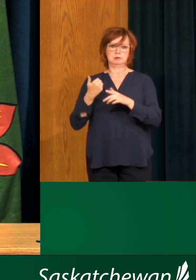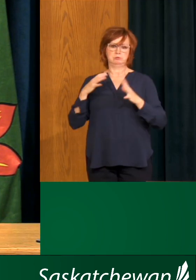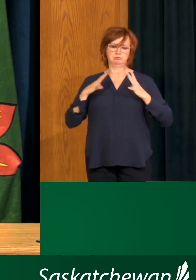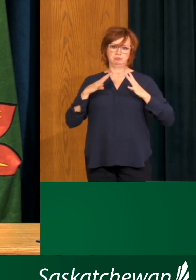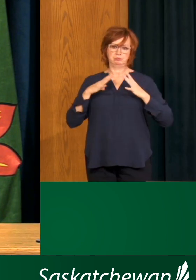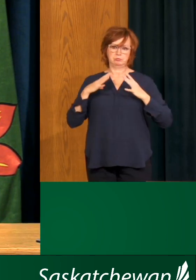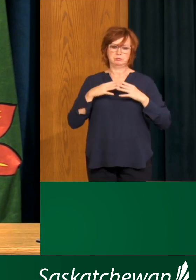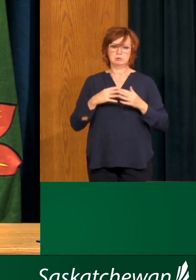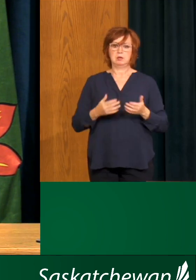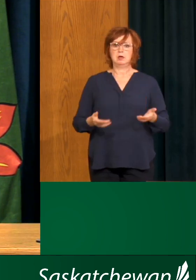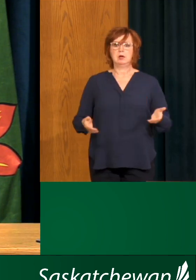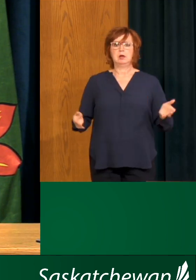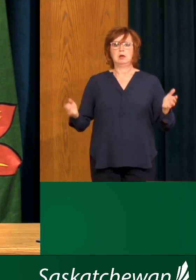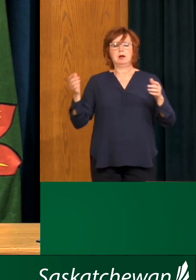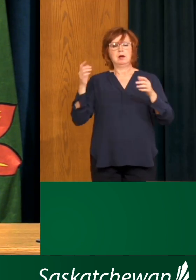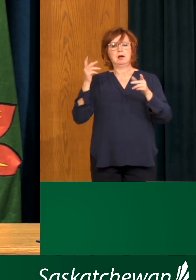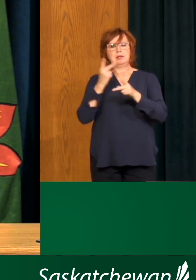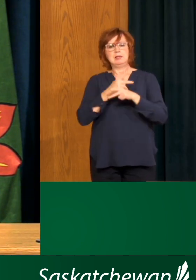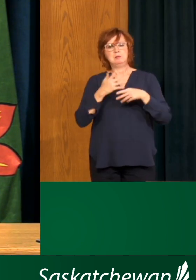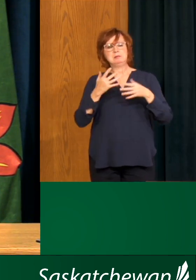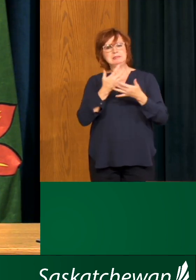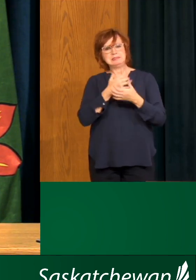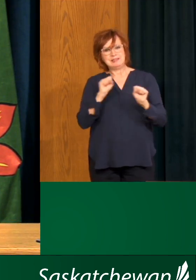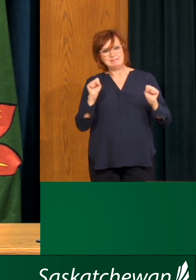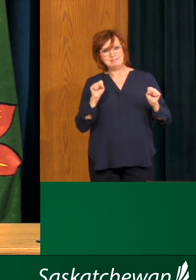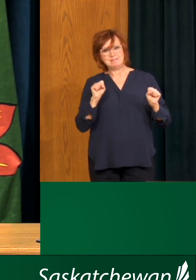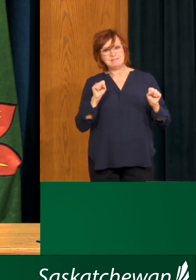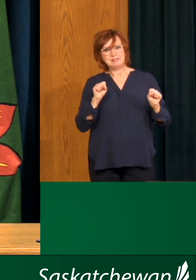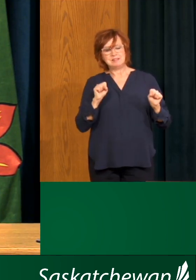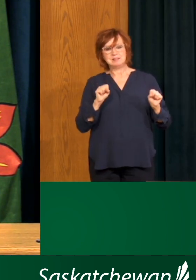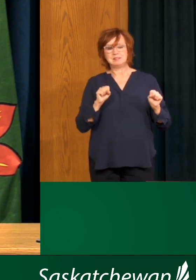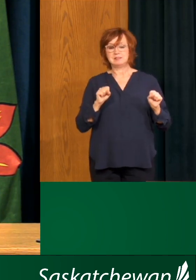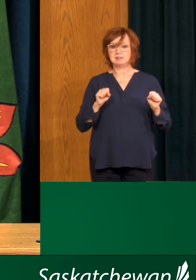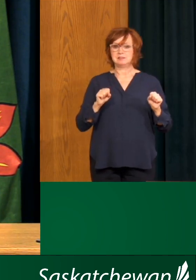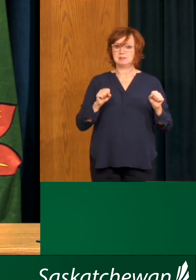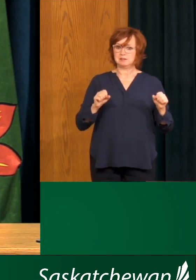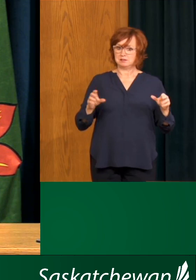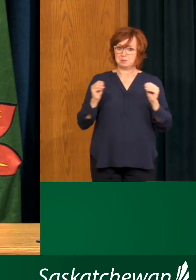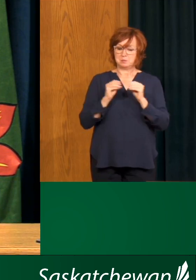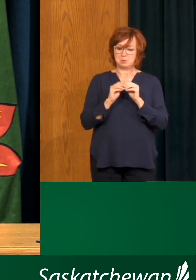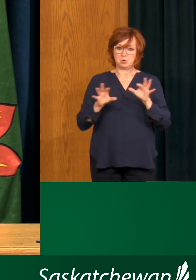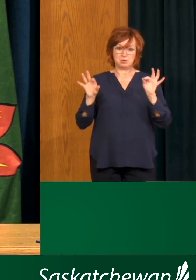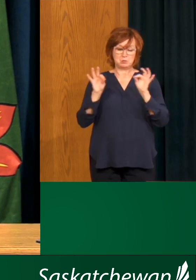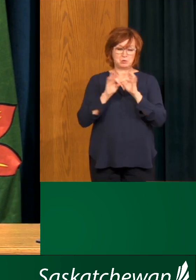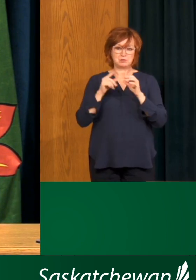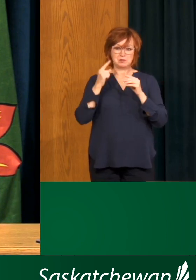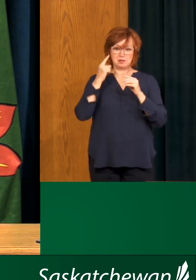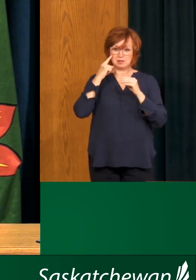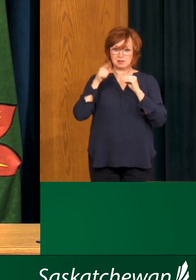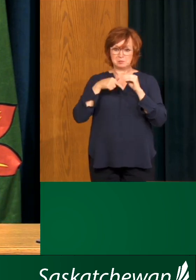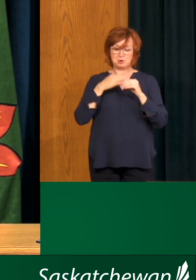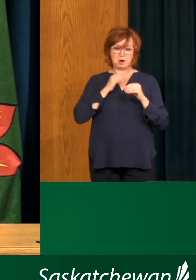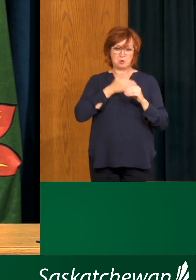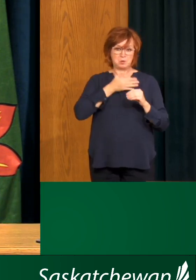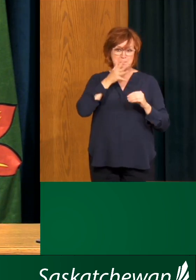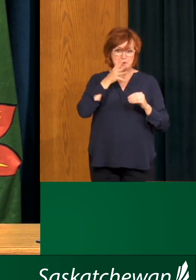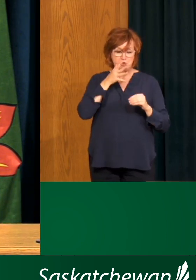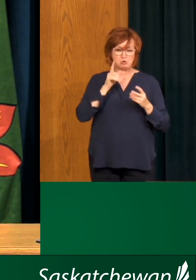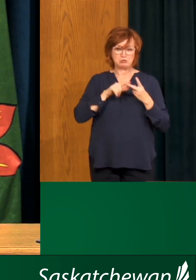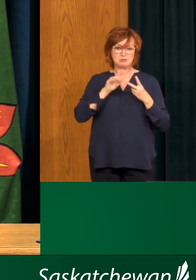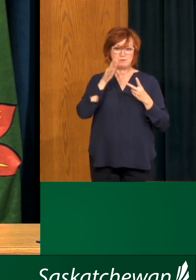of very severe symptoms that can occur in particular in our elderly, in our mothers, fathers, and our